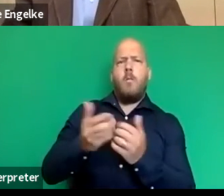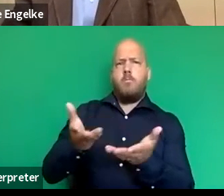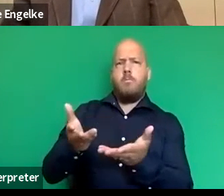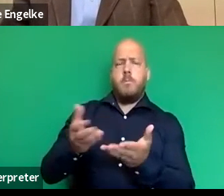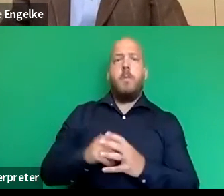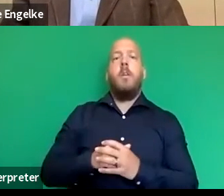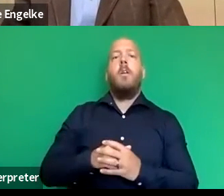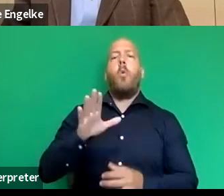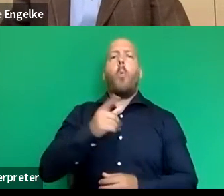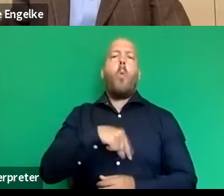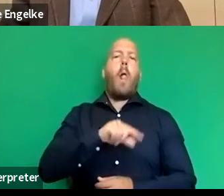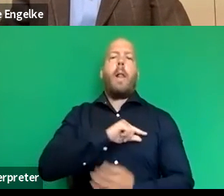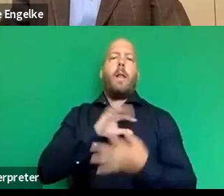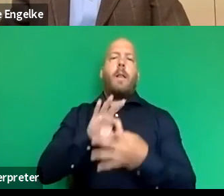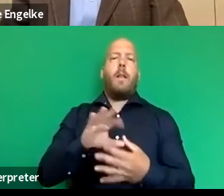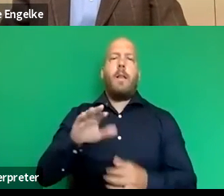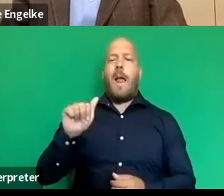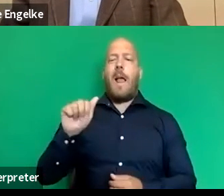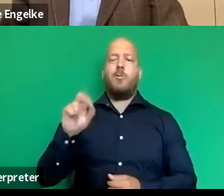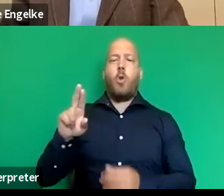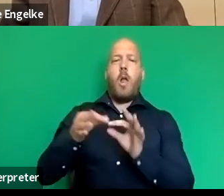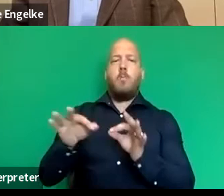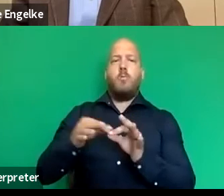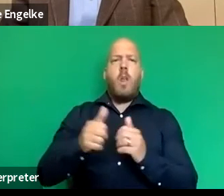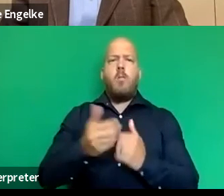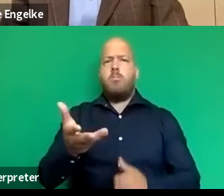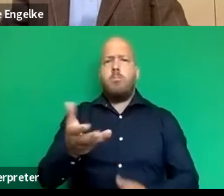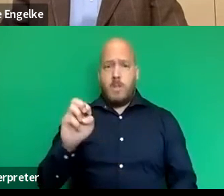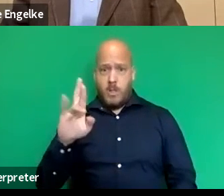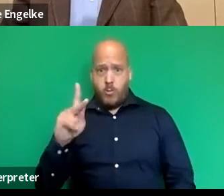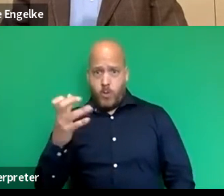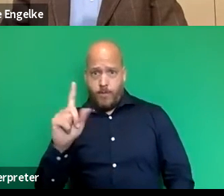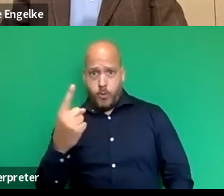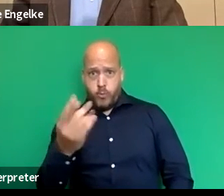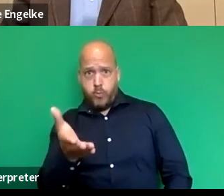Erik, would you like to go first? Sure. Thanks, Christina.